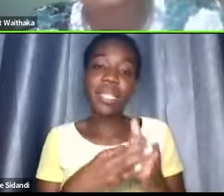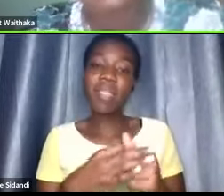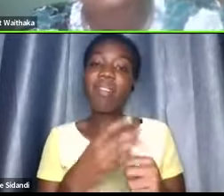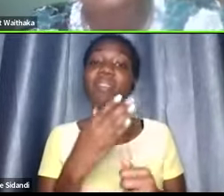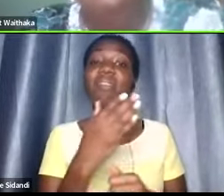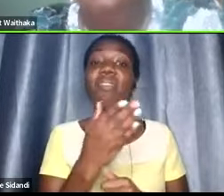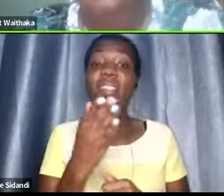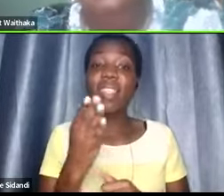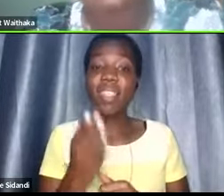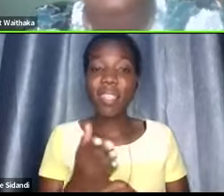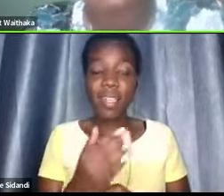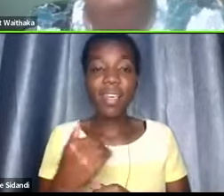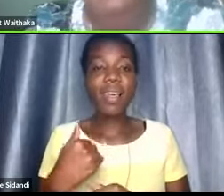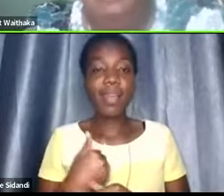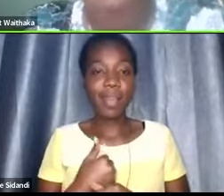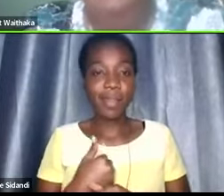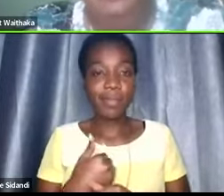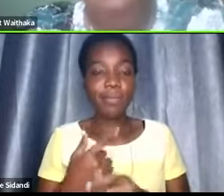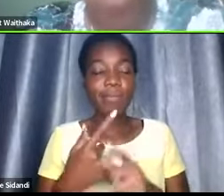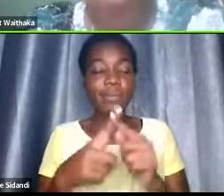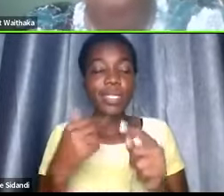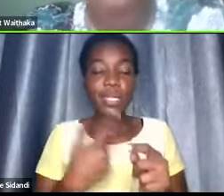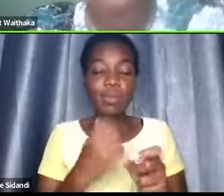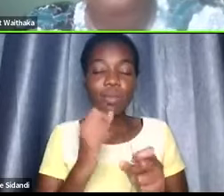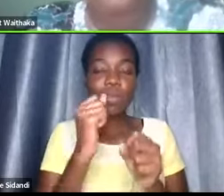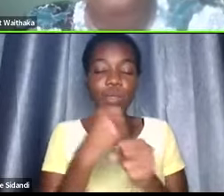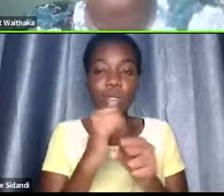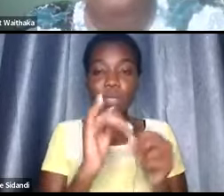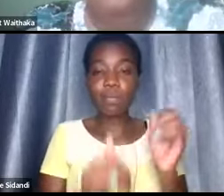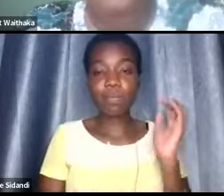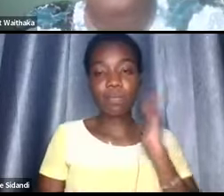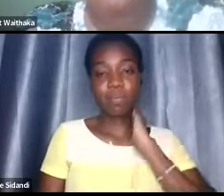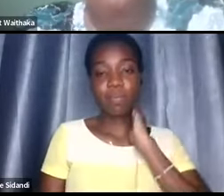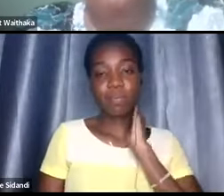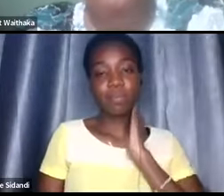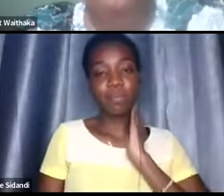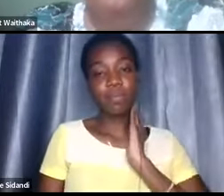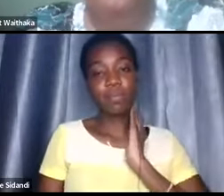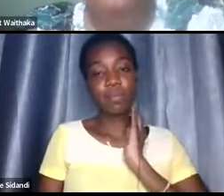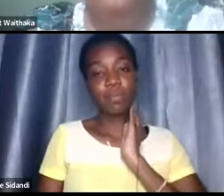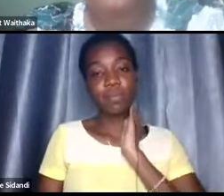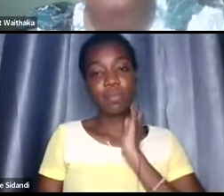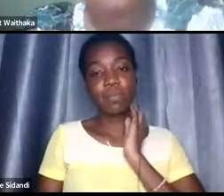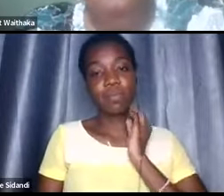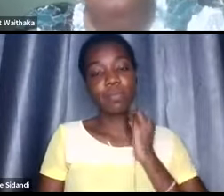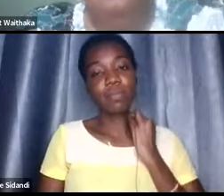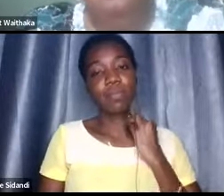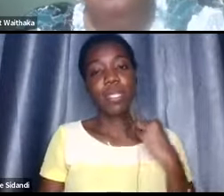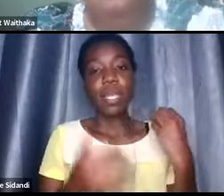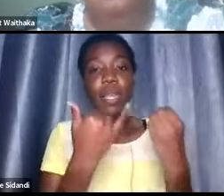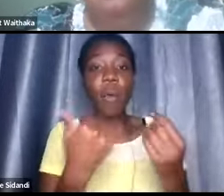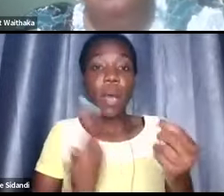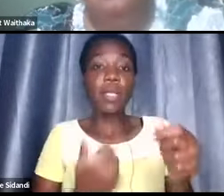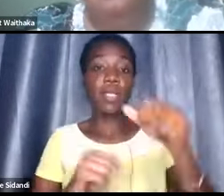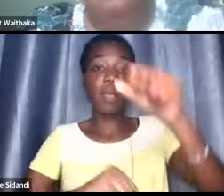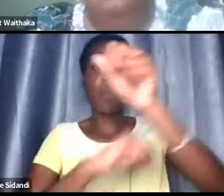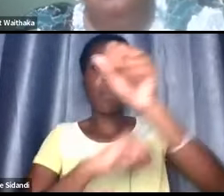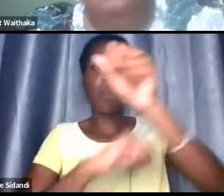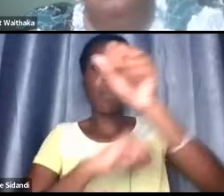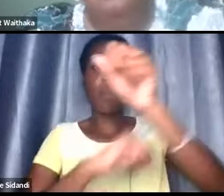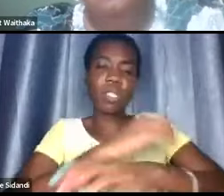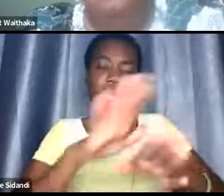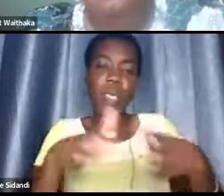still there, but he'll actually just make up to that. Okay, but now, like, how do we even support these schools? Because some of these